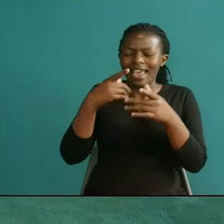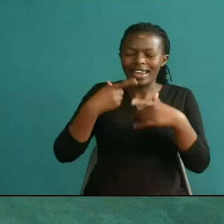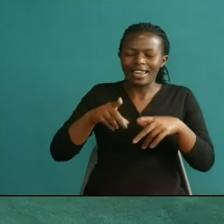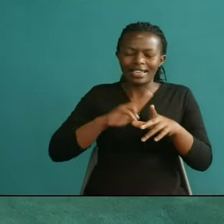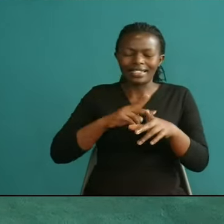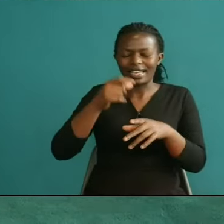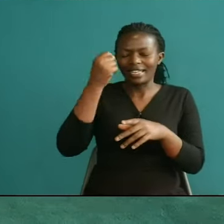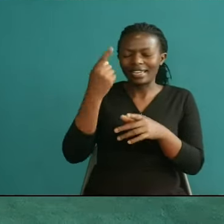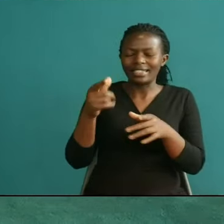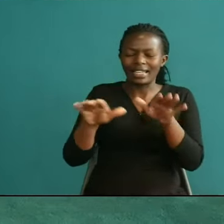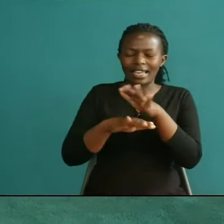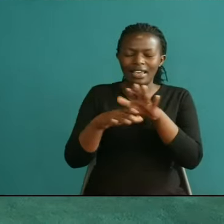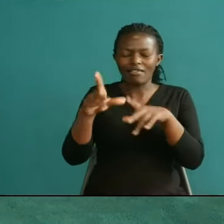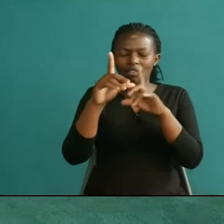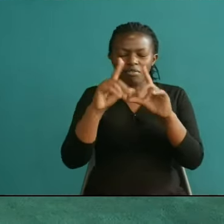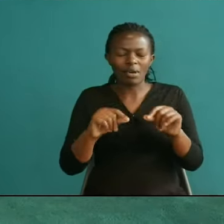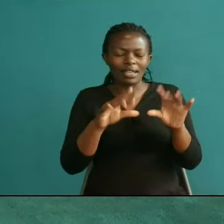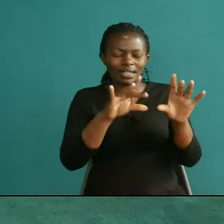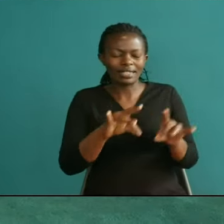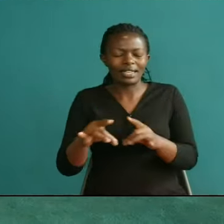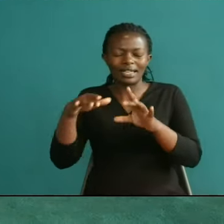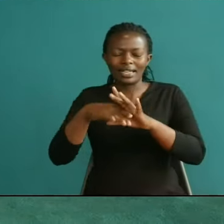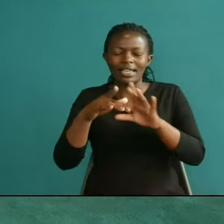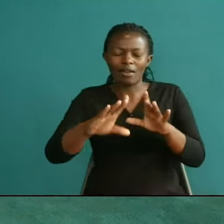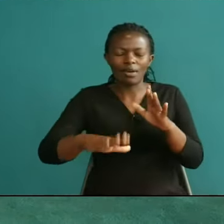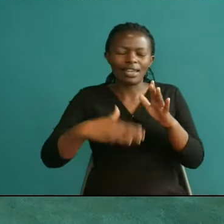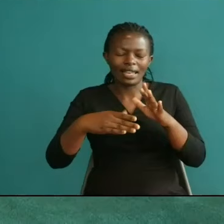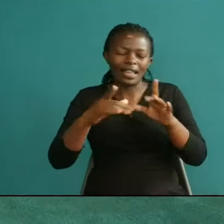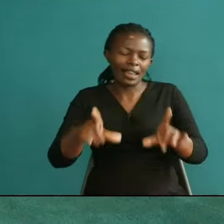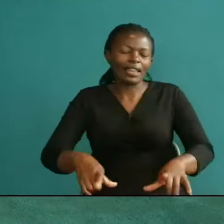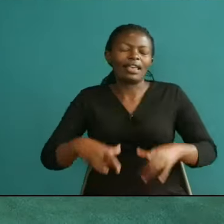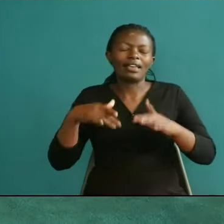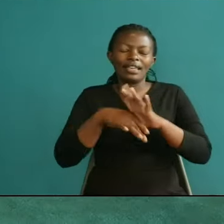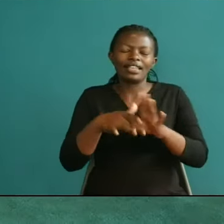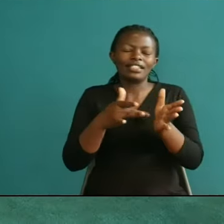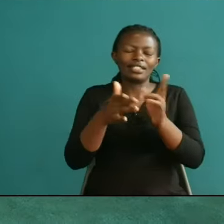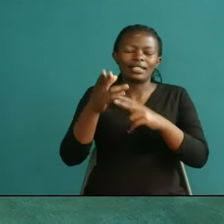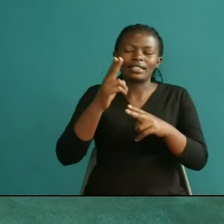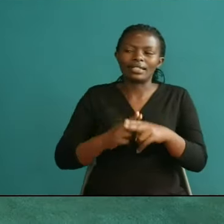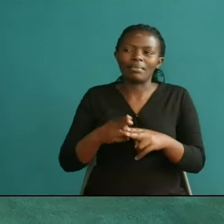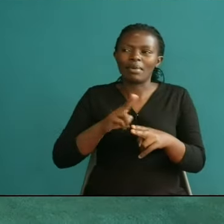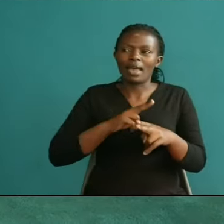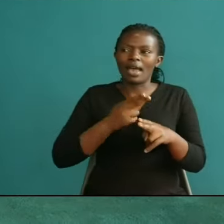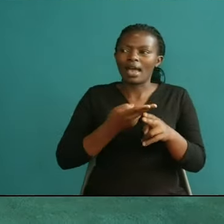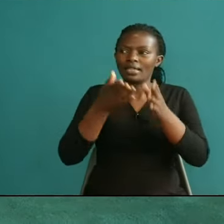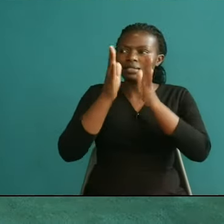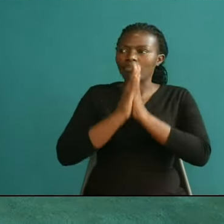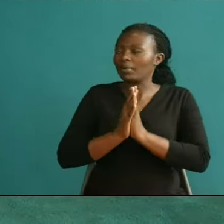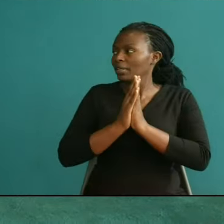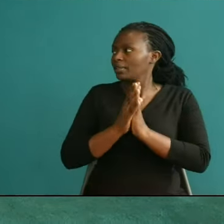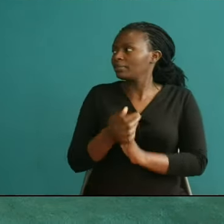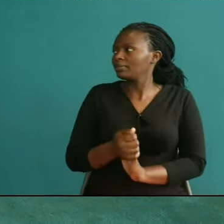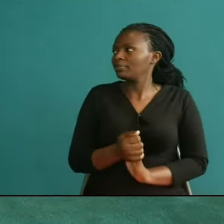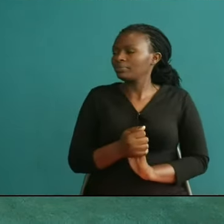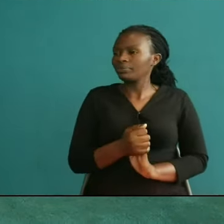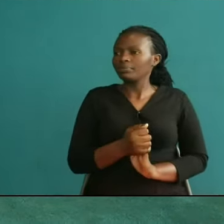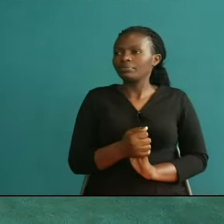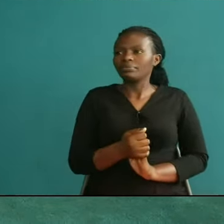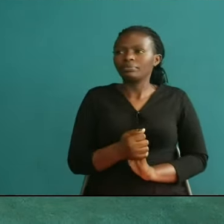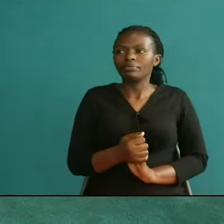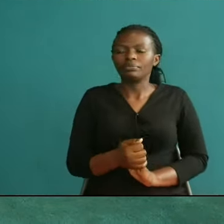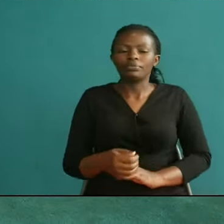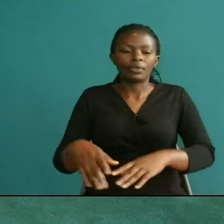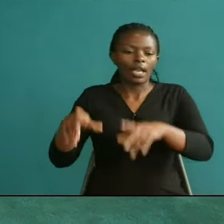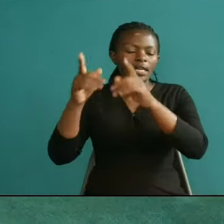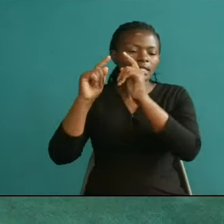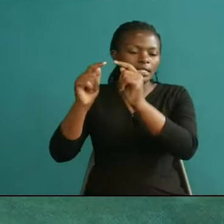word and let us take it in and use it in our day-to-day lives. In Jesus' name I pray. Amen. So, as I said, the